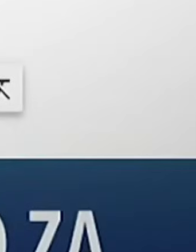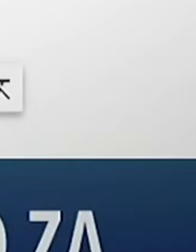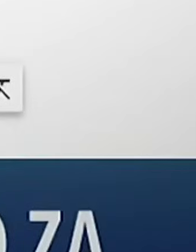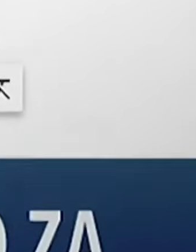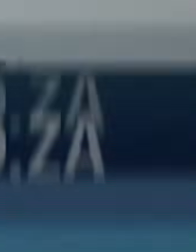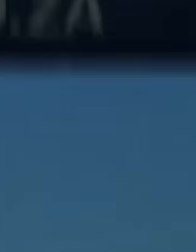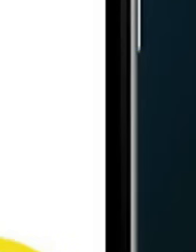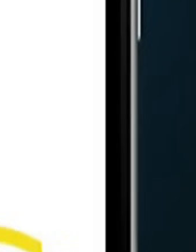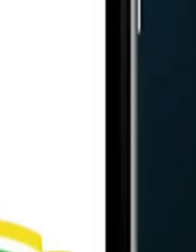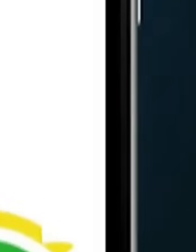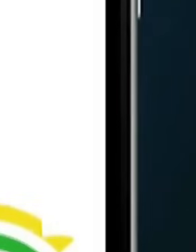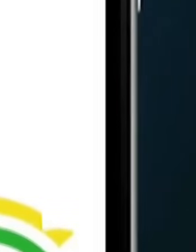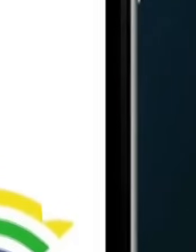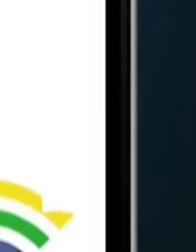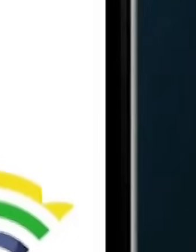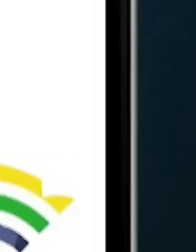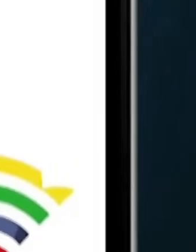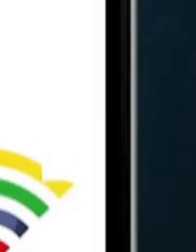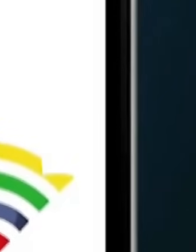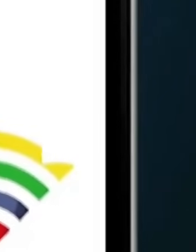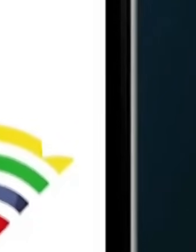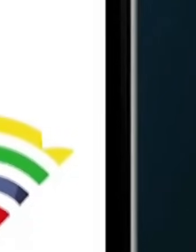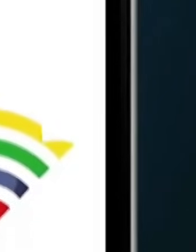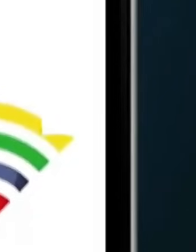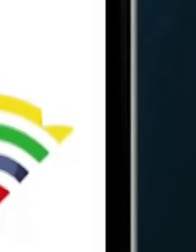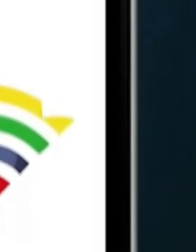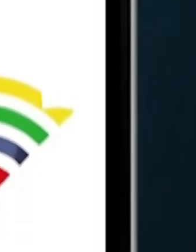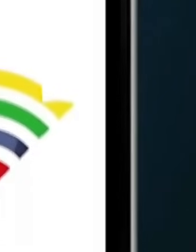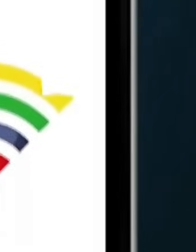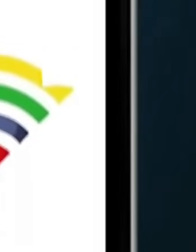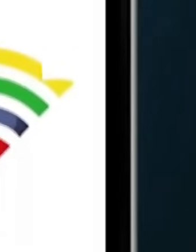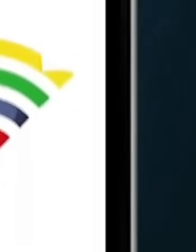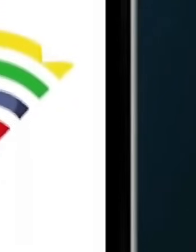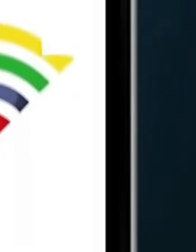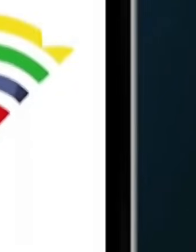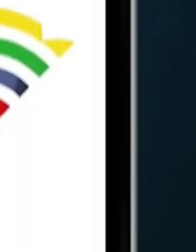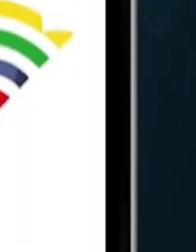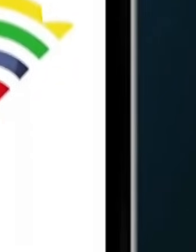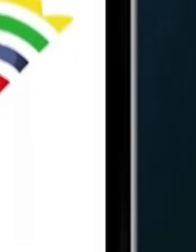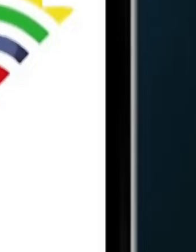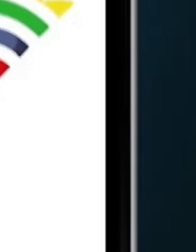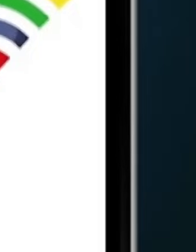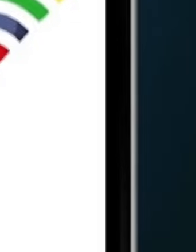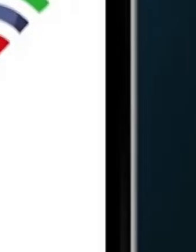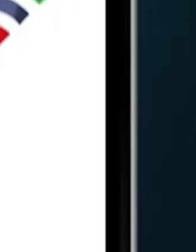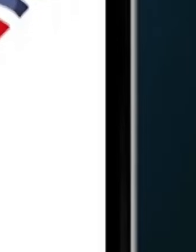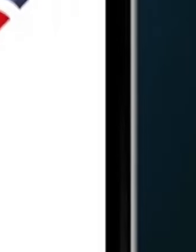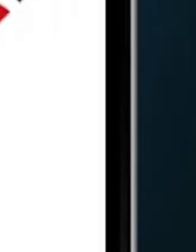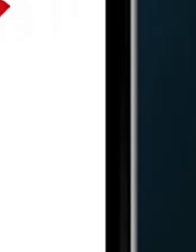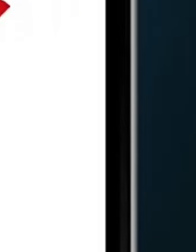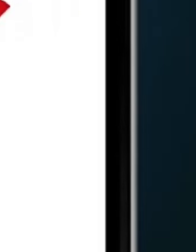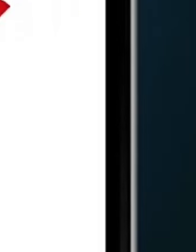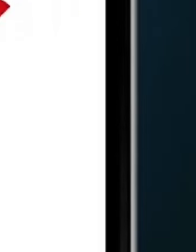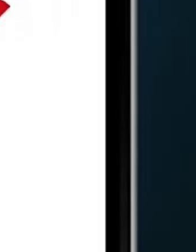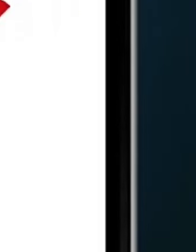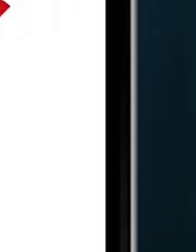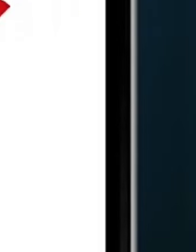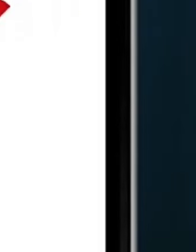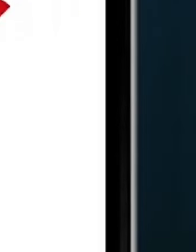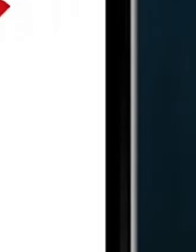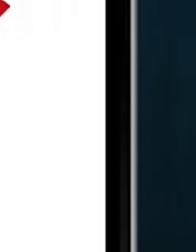news@sabc.co.za. SABC News, lentšu la gago re ikemetse, ga re tsee letlhakore.